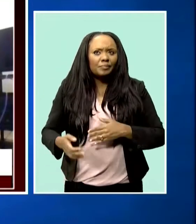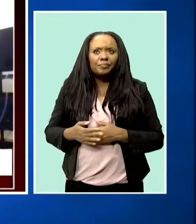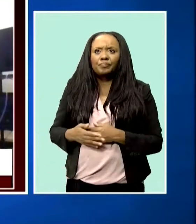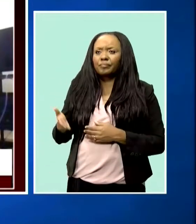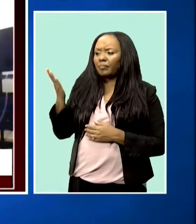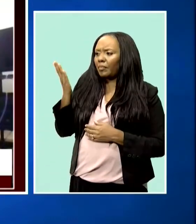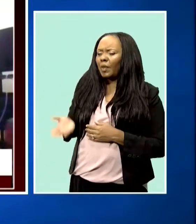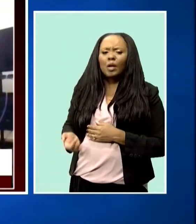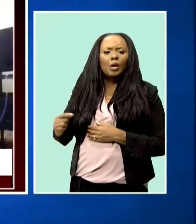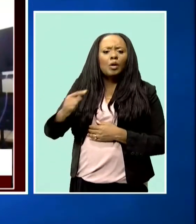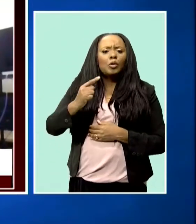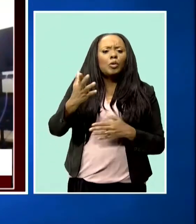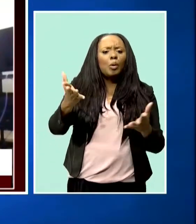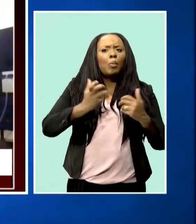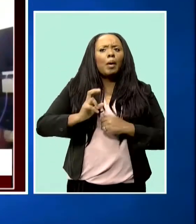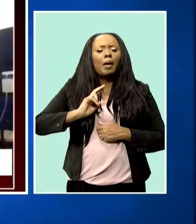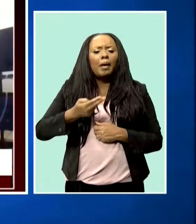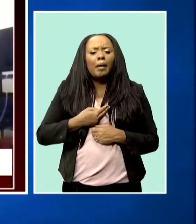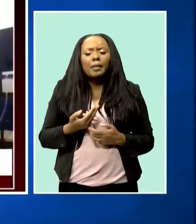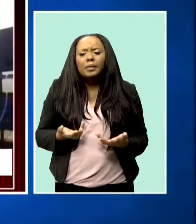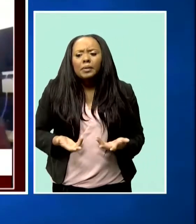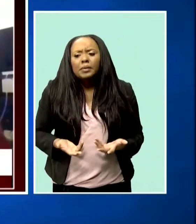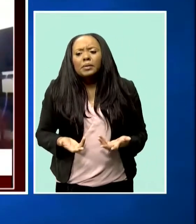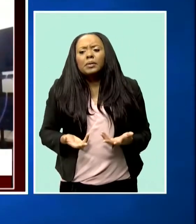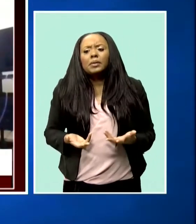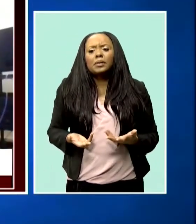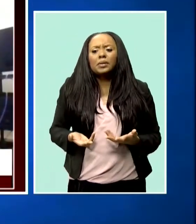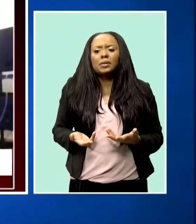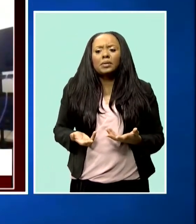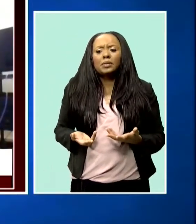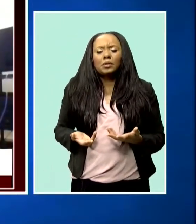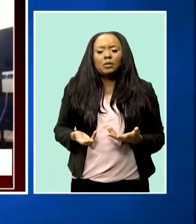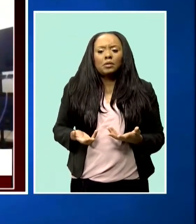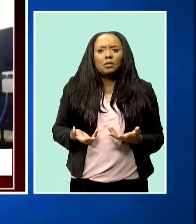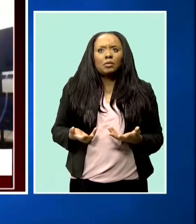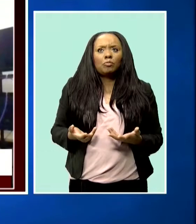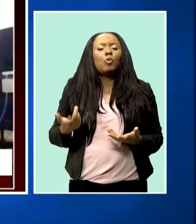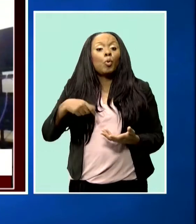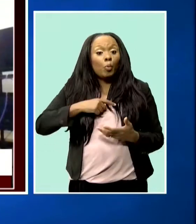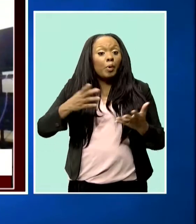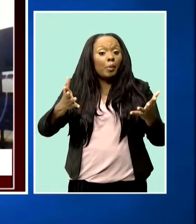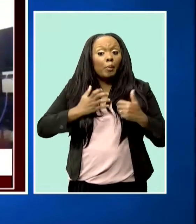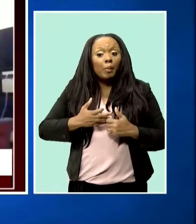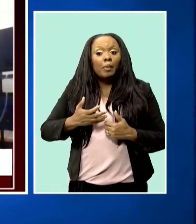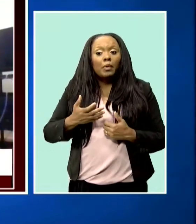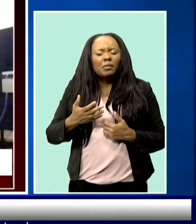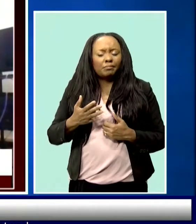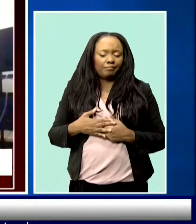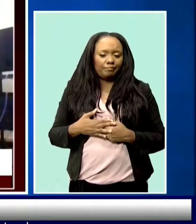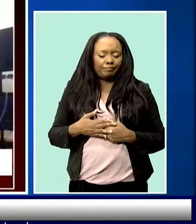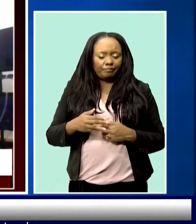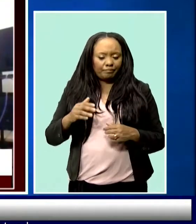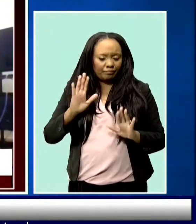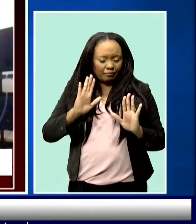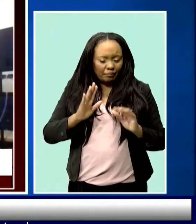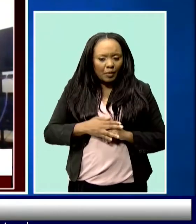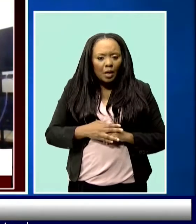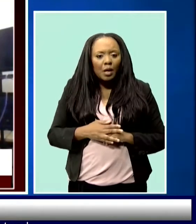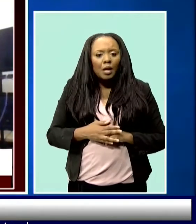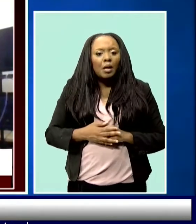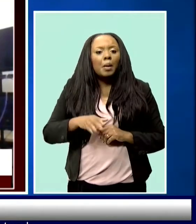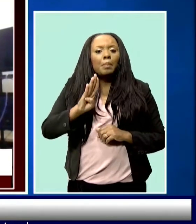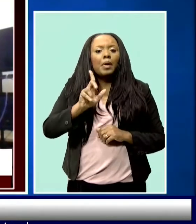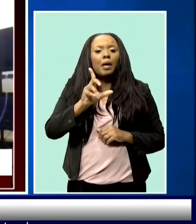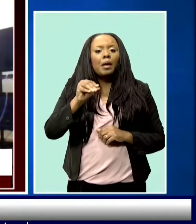to us and saying, look, we cannot give you the type of service that you want unless you give us this money. What is the risk to the Light and Power? That's